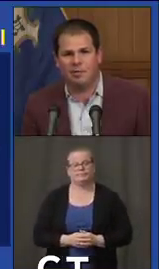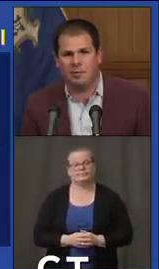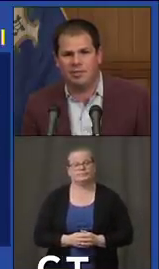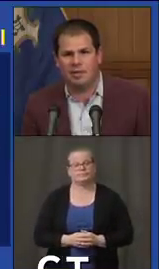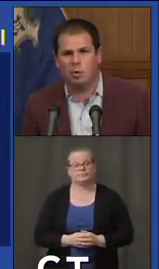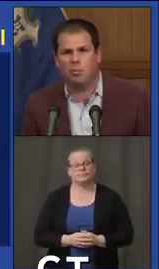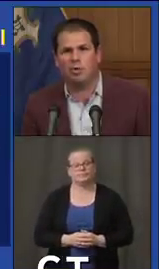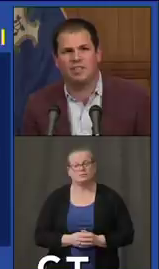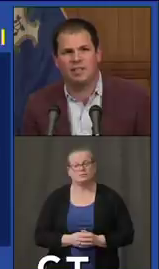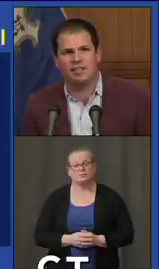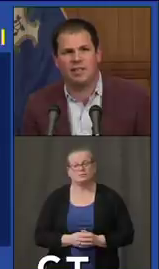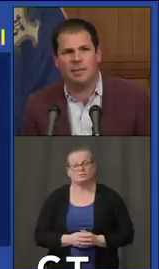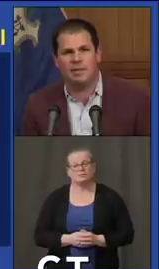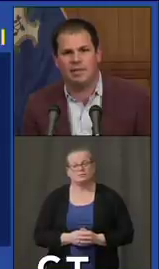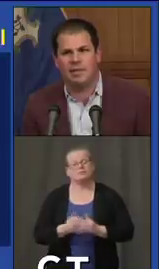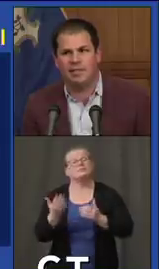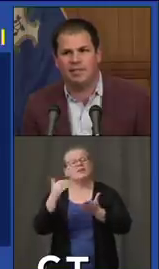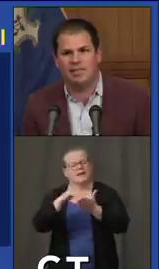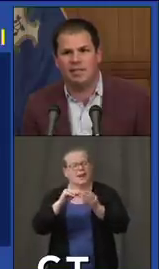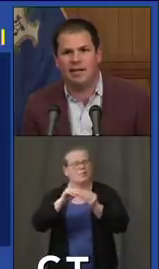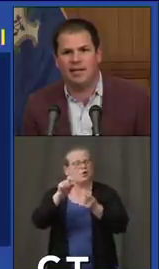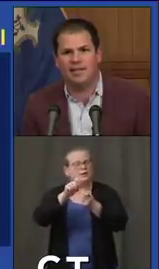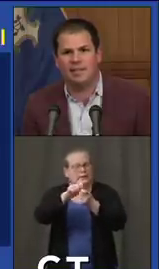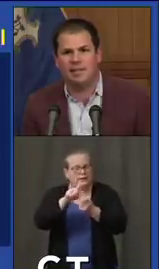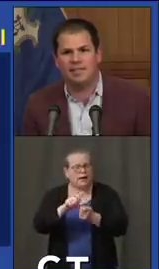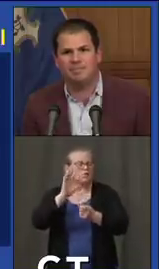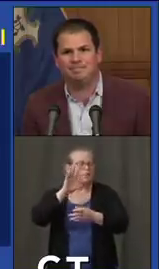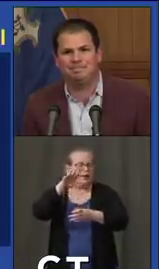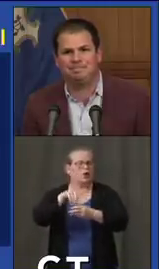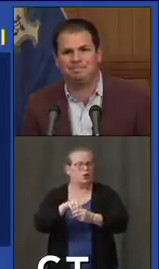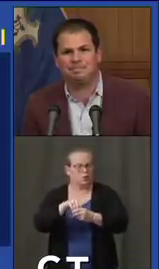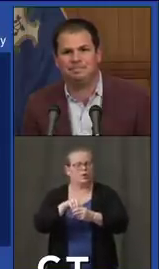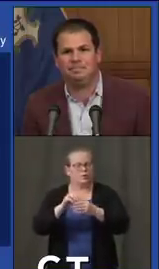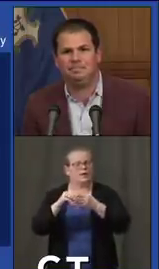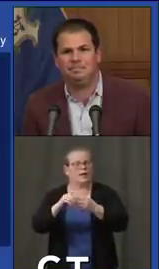Same thing with retail, more details to come in the DECD guidelines on this.